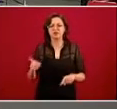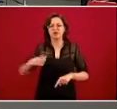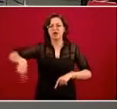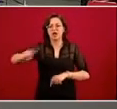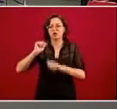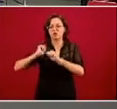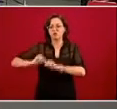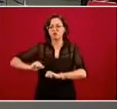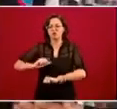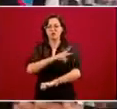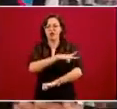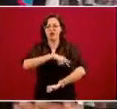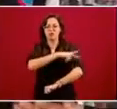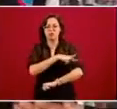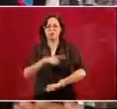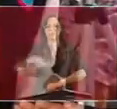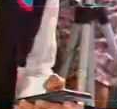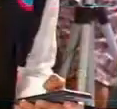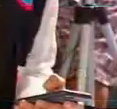right? But